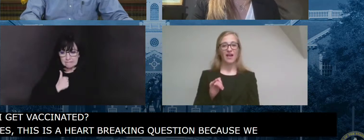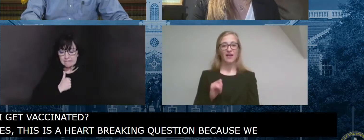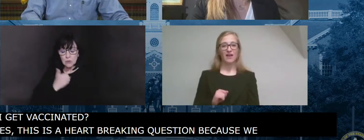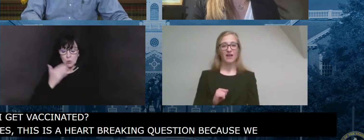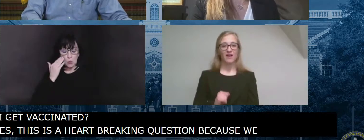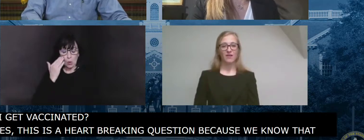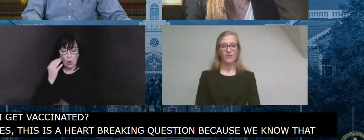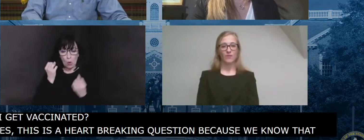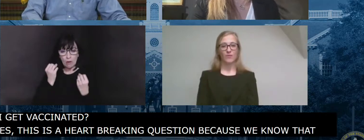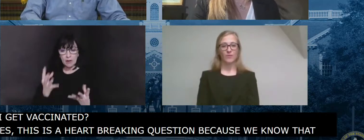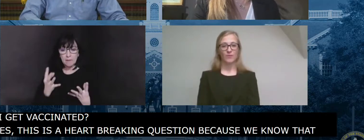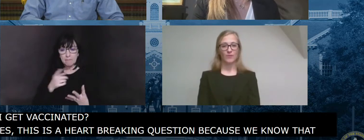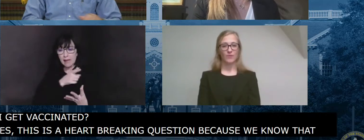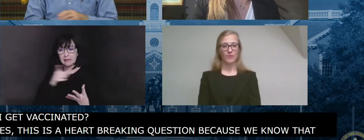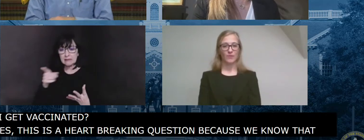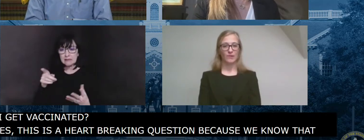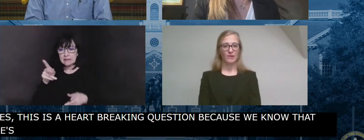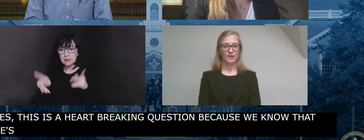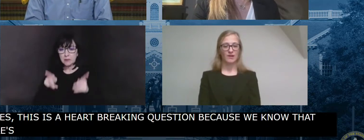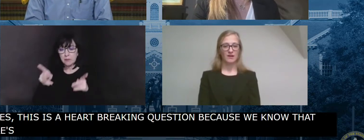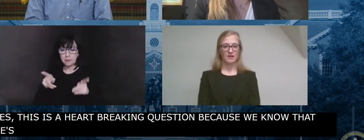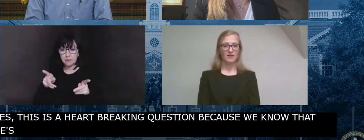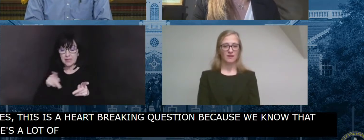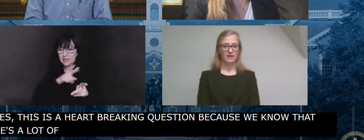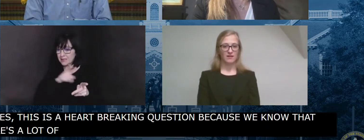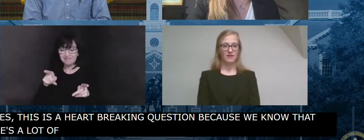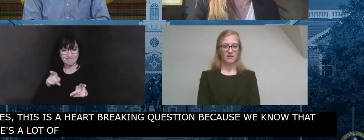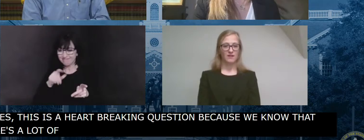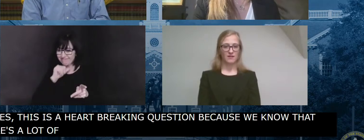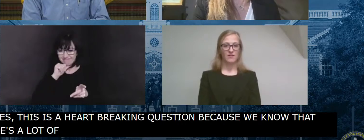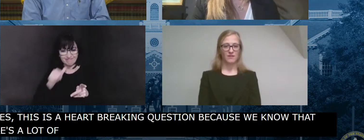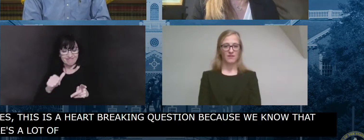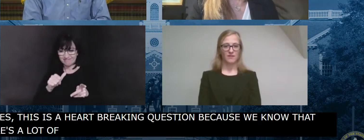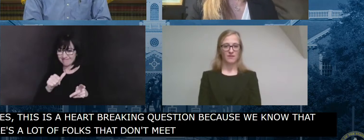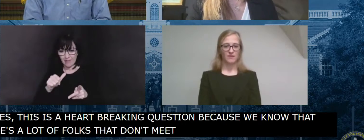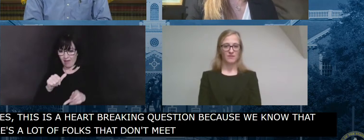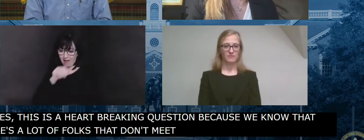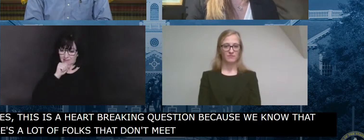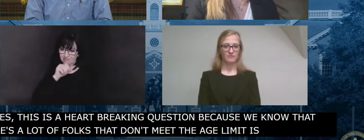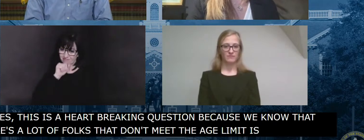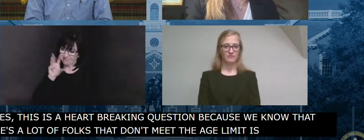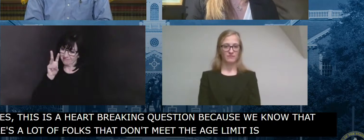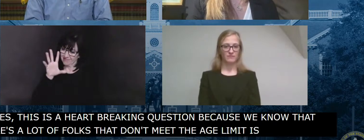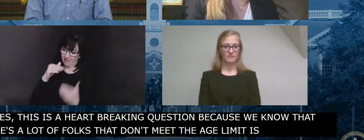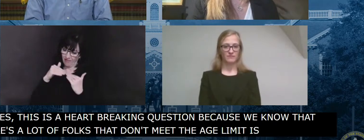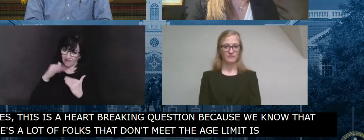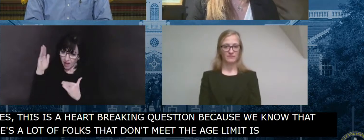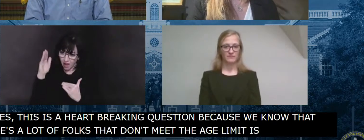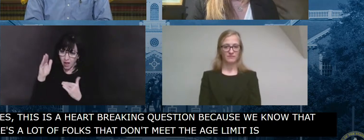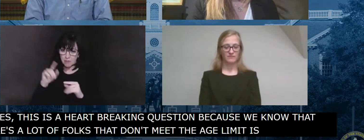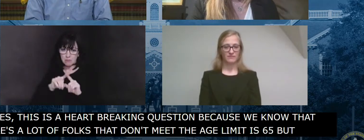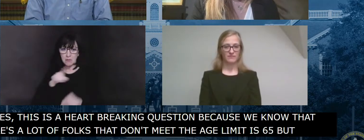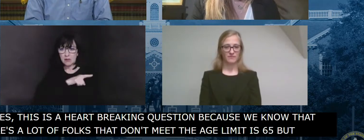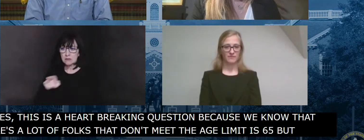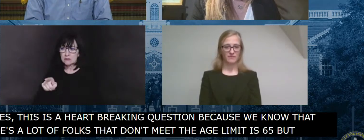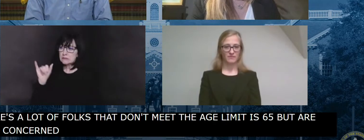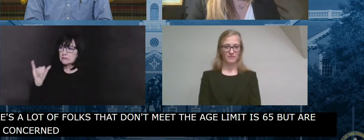who don't meet, the age limit is 65, but are also very concerned about their risk for